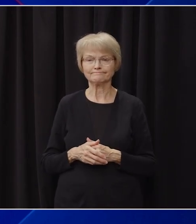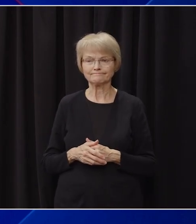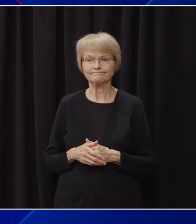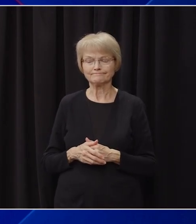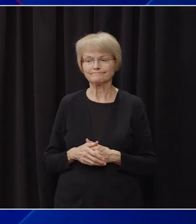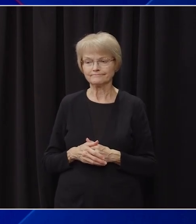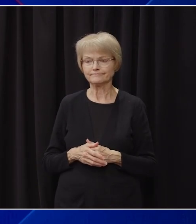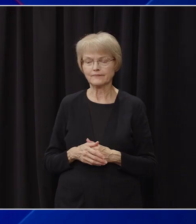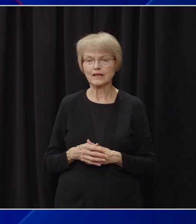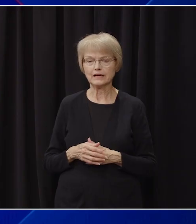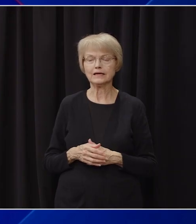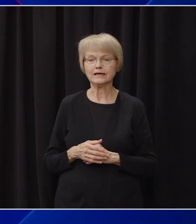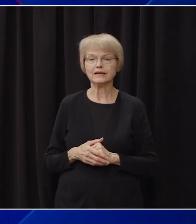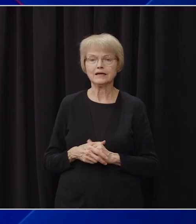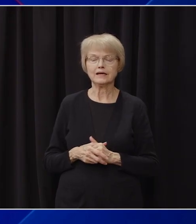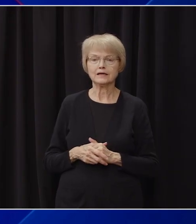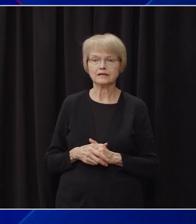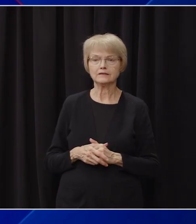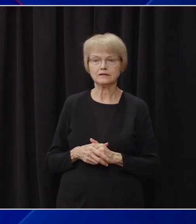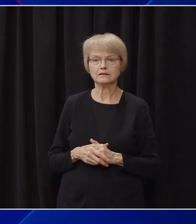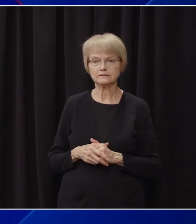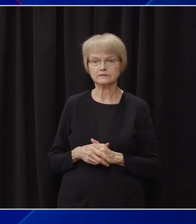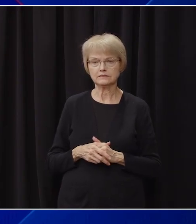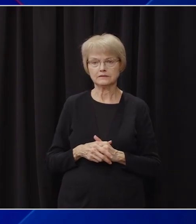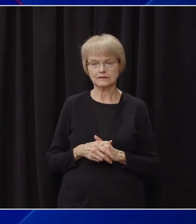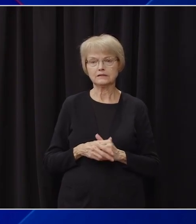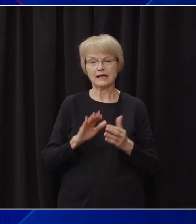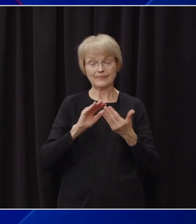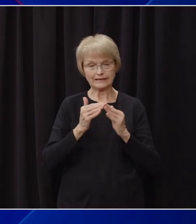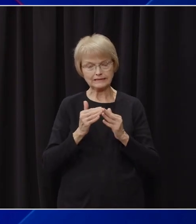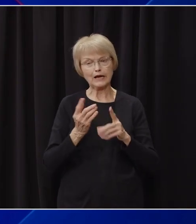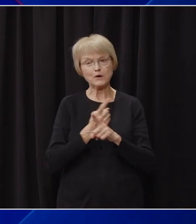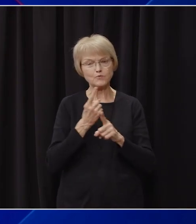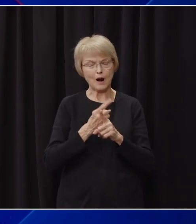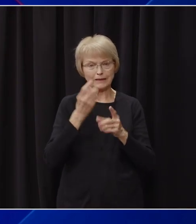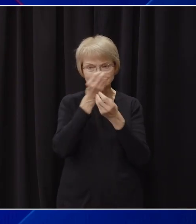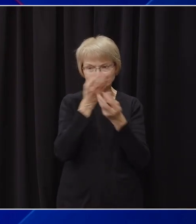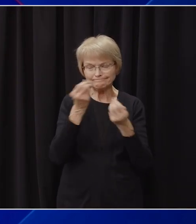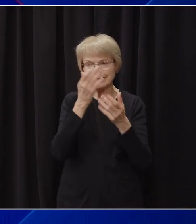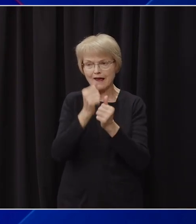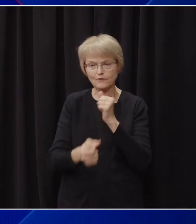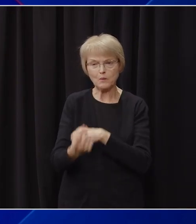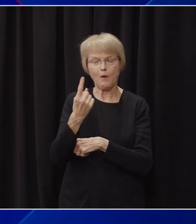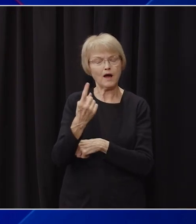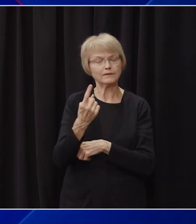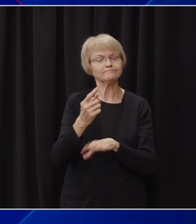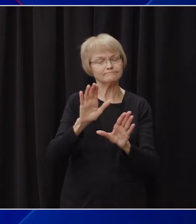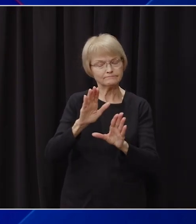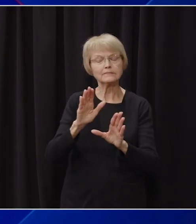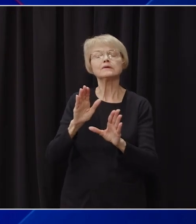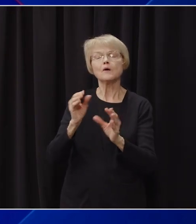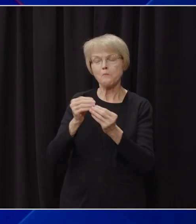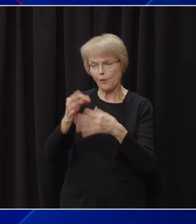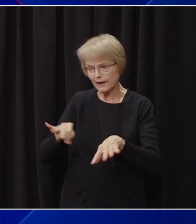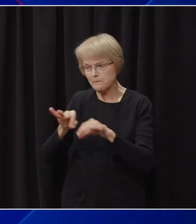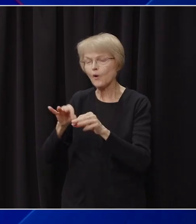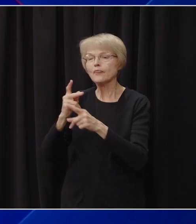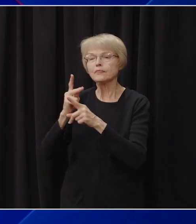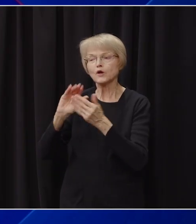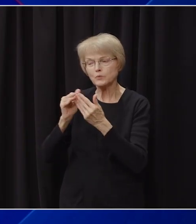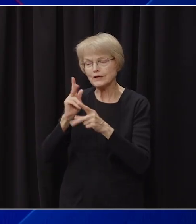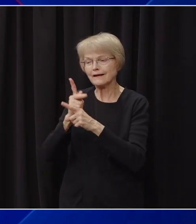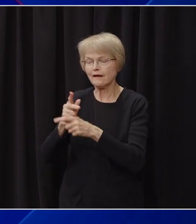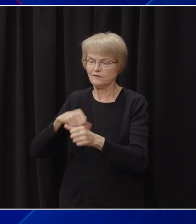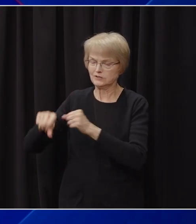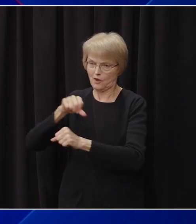in addition to the city properly notifying everyone, but it's more about the community taking care of each other.